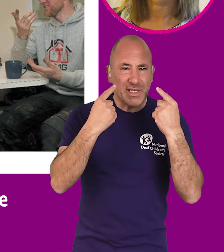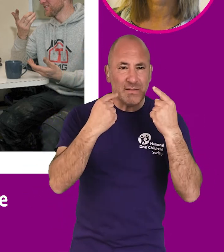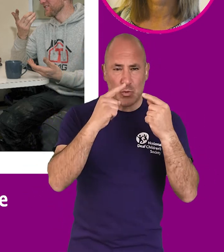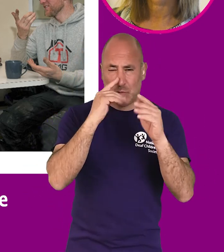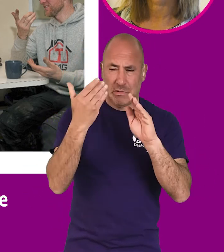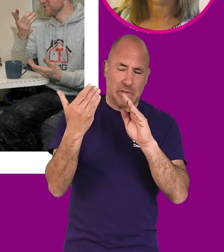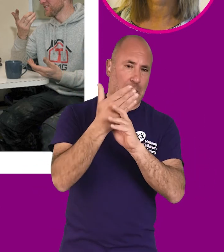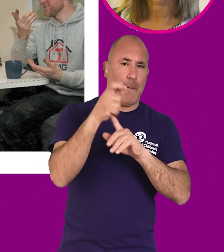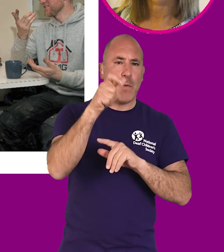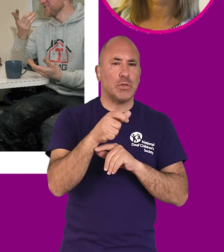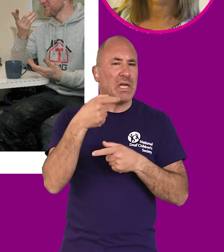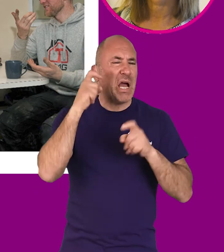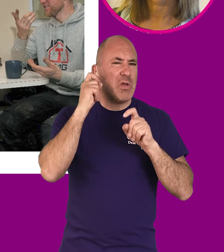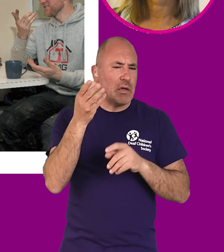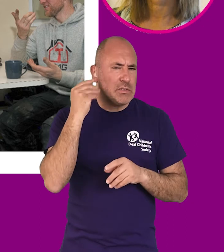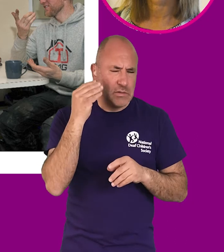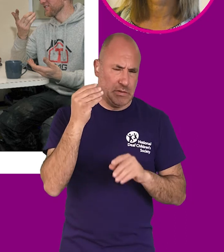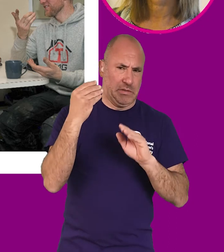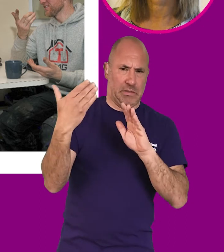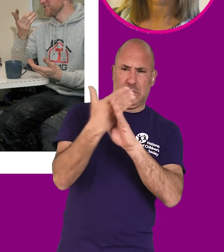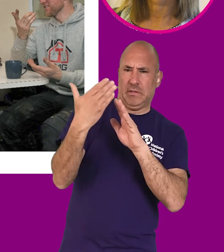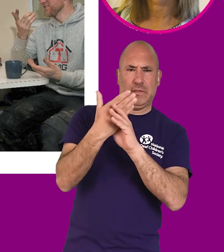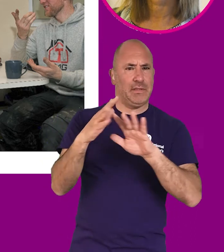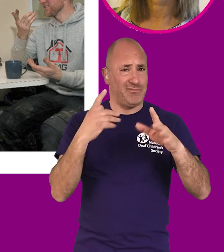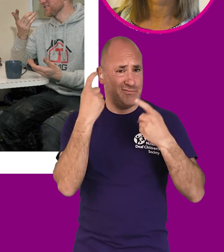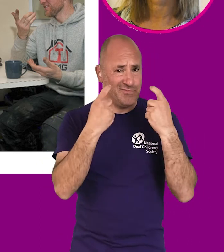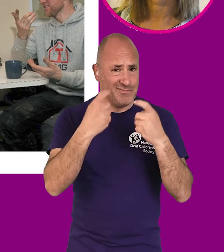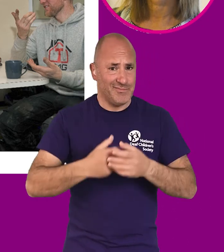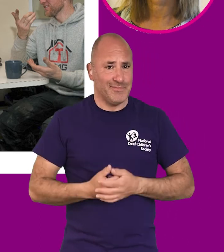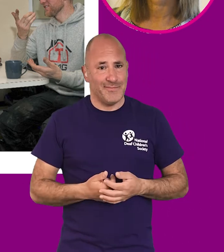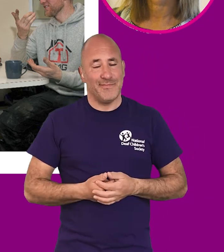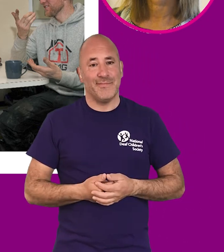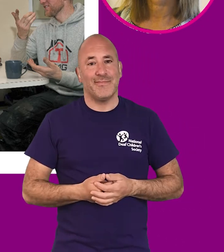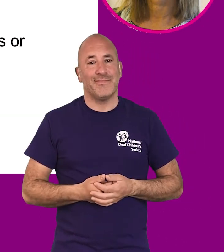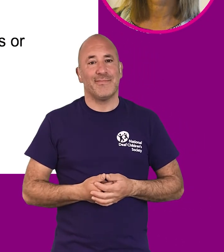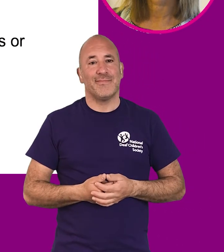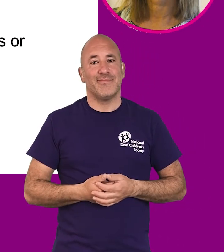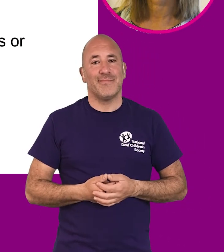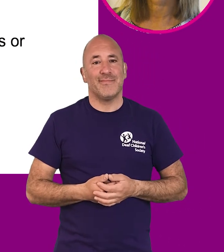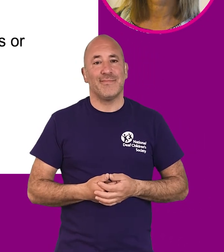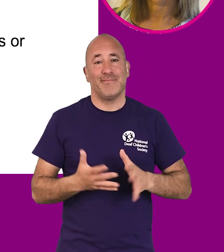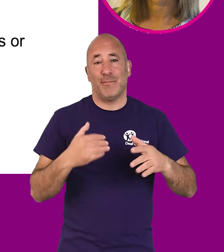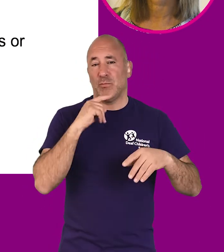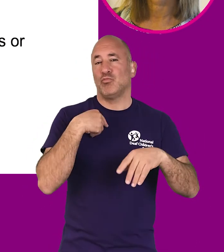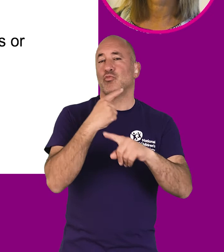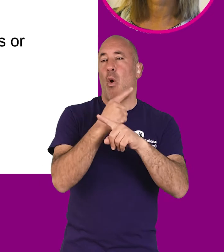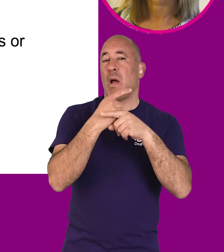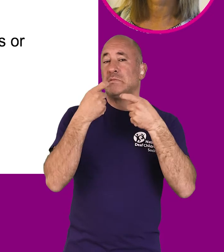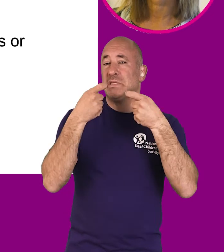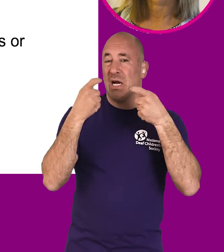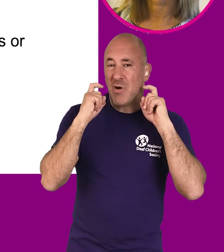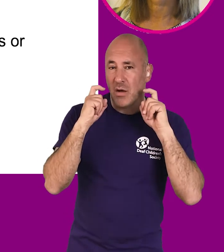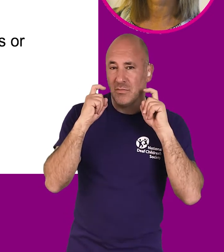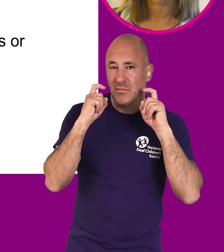noise that may well affect someone who is wearing a hearing aid. Because as we've mentioned, hearing